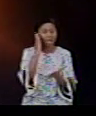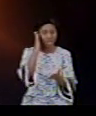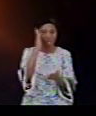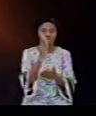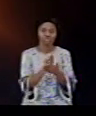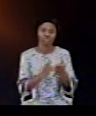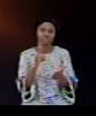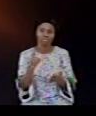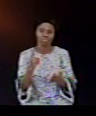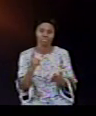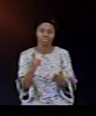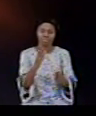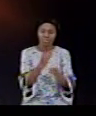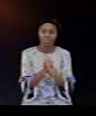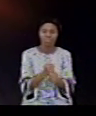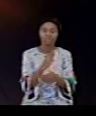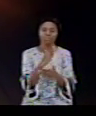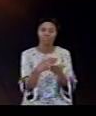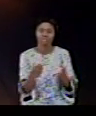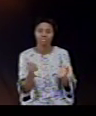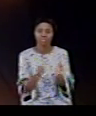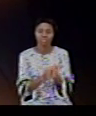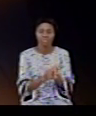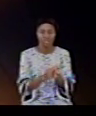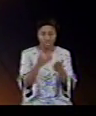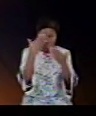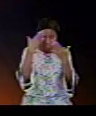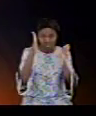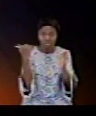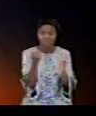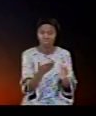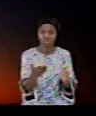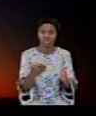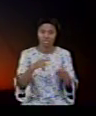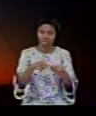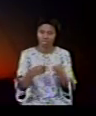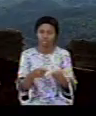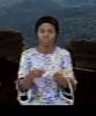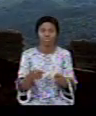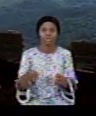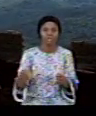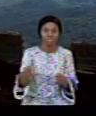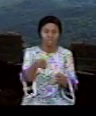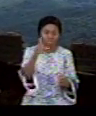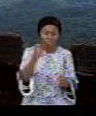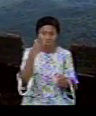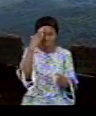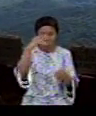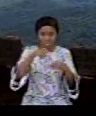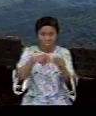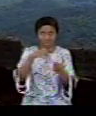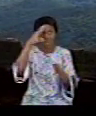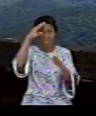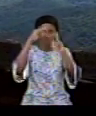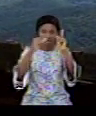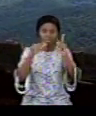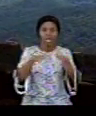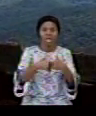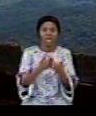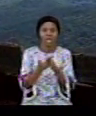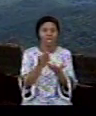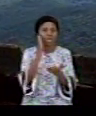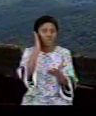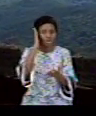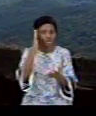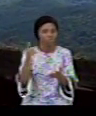I will somebody take something in he doesn't know anything about they must know about him how shall they believe in him